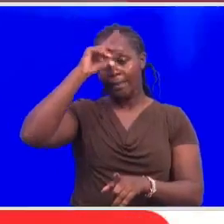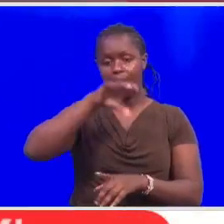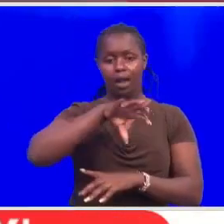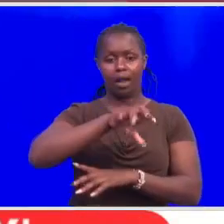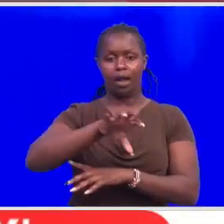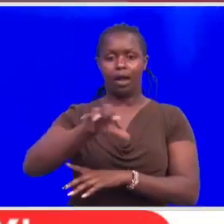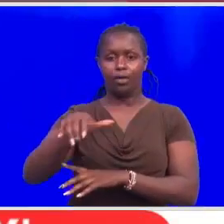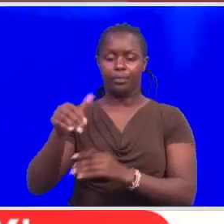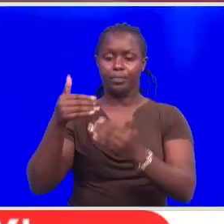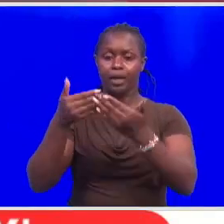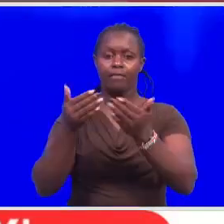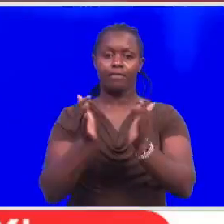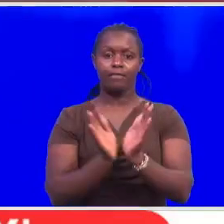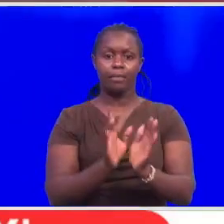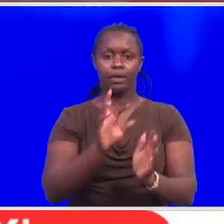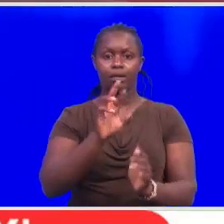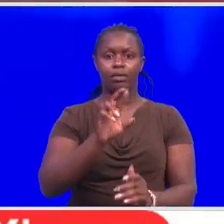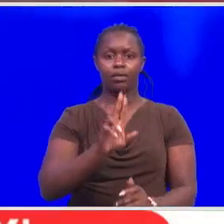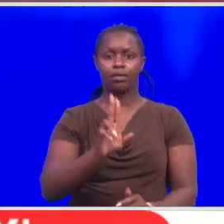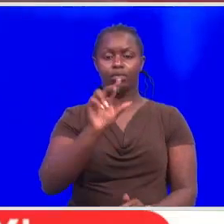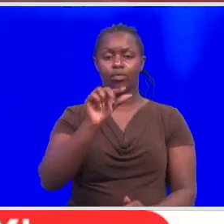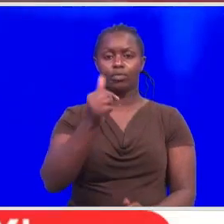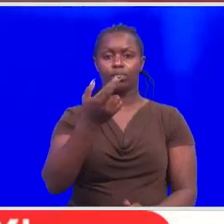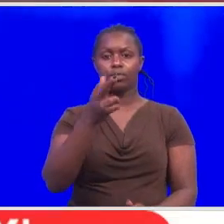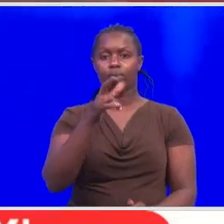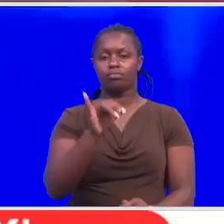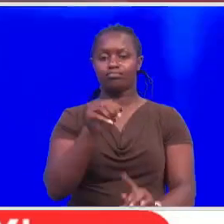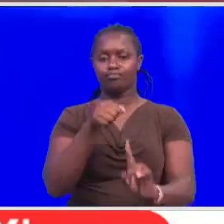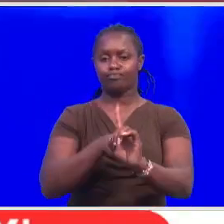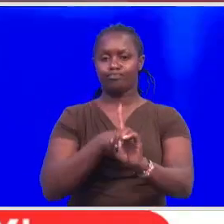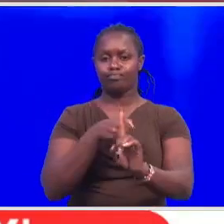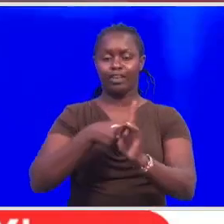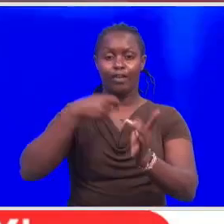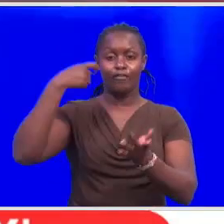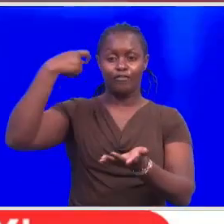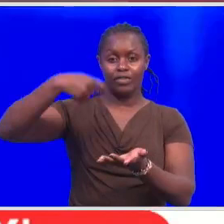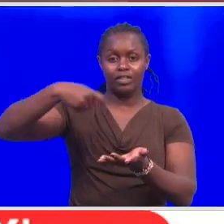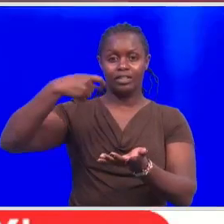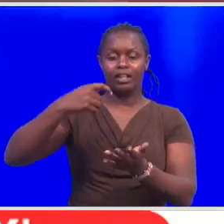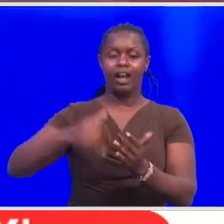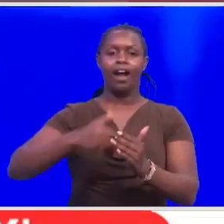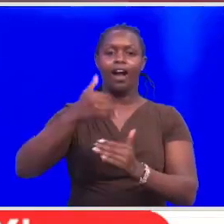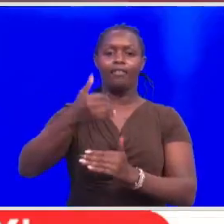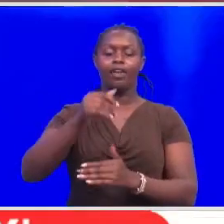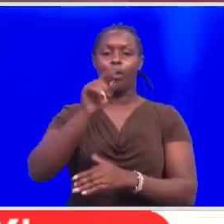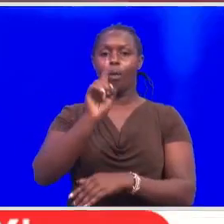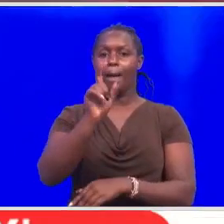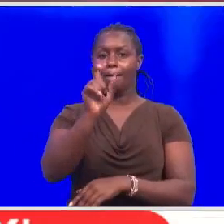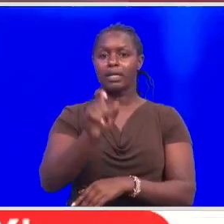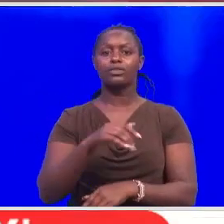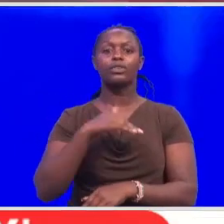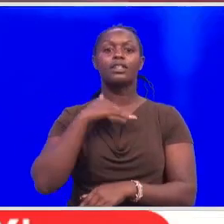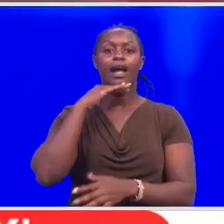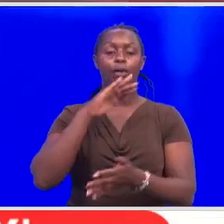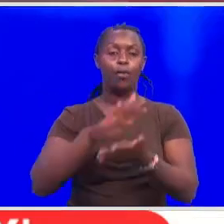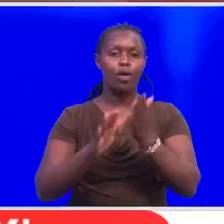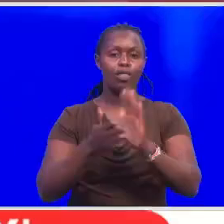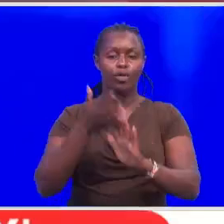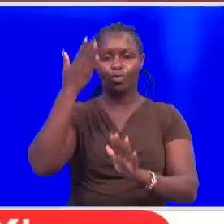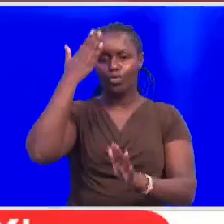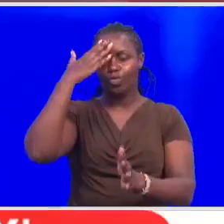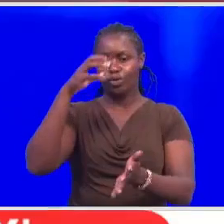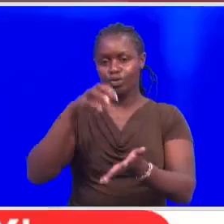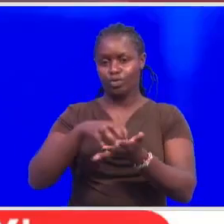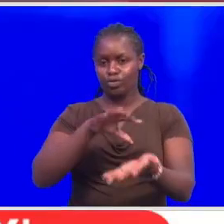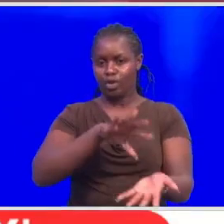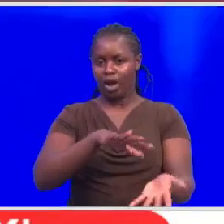family in Lugari area is crying for justice after their loved one died in conflicting circumstances at Matete police cells